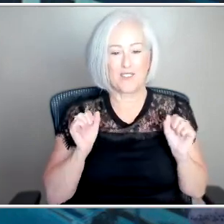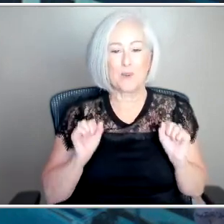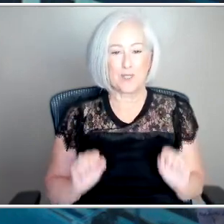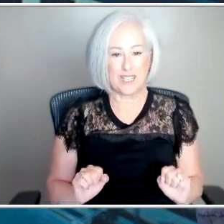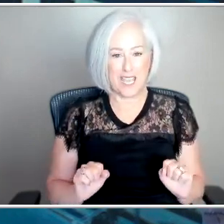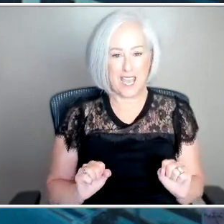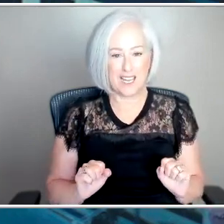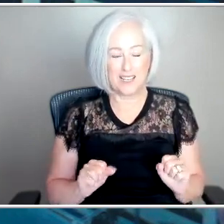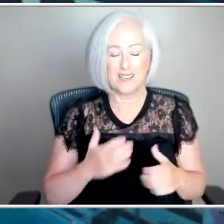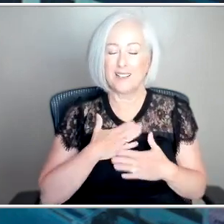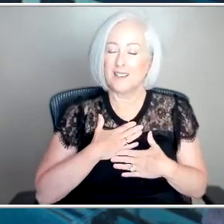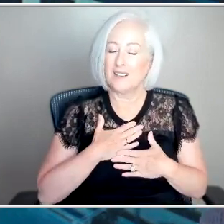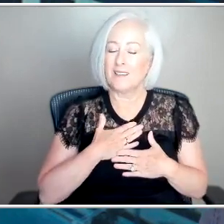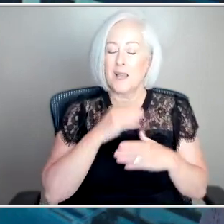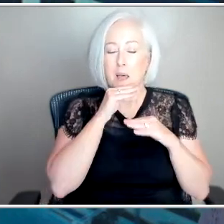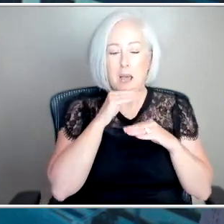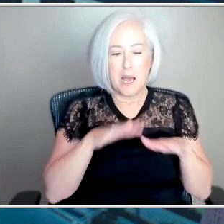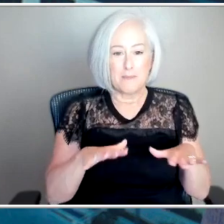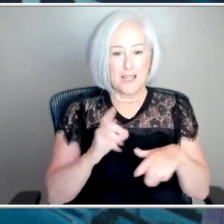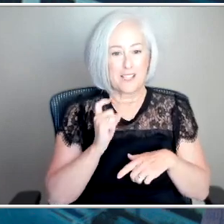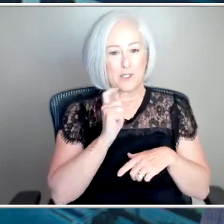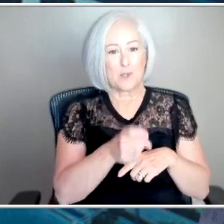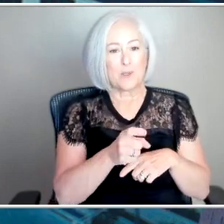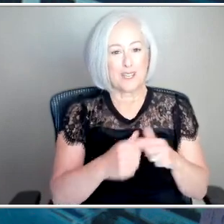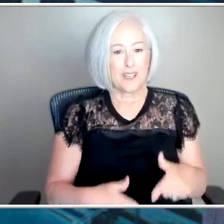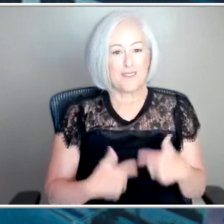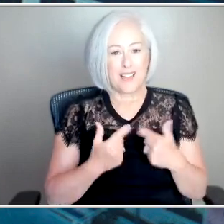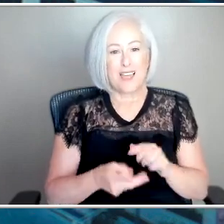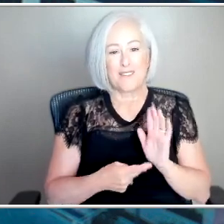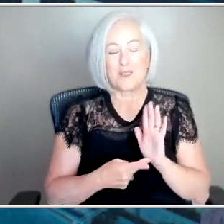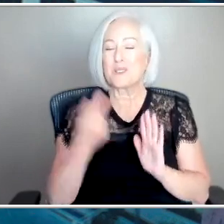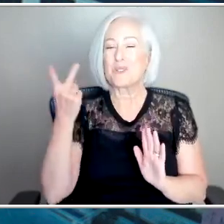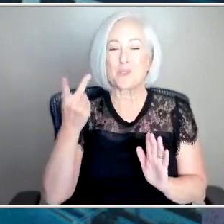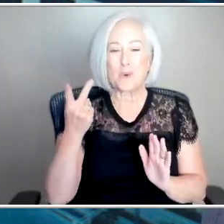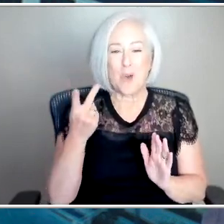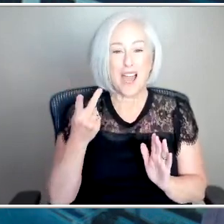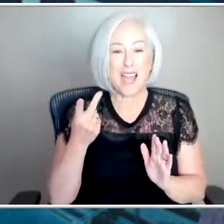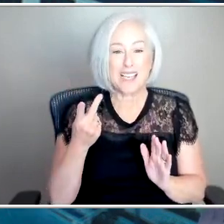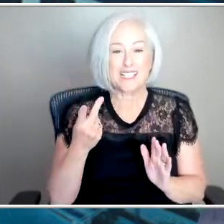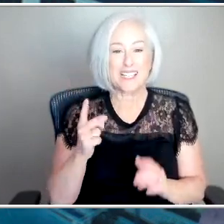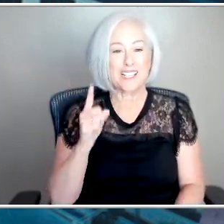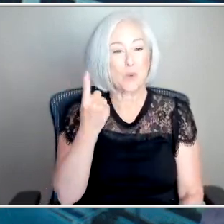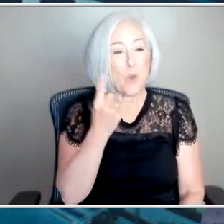give him life, not once, but twice. And it's just a swab. You could,